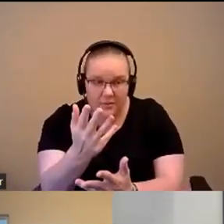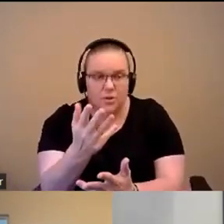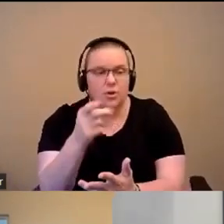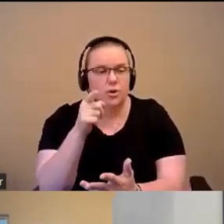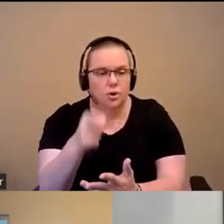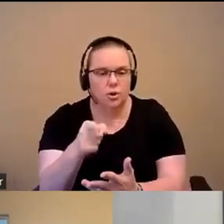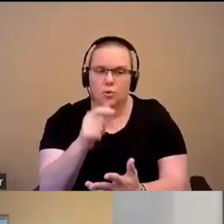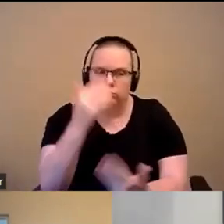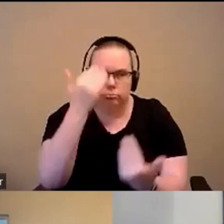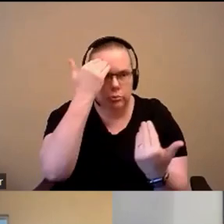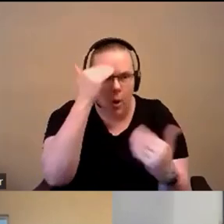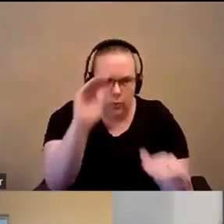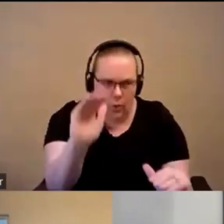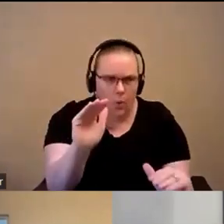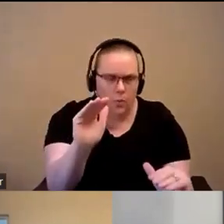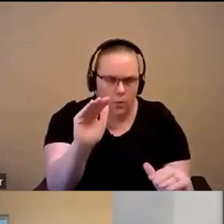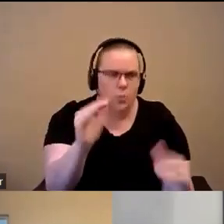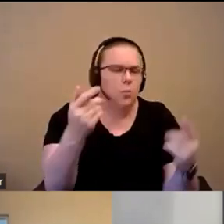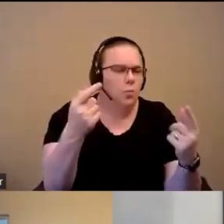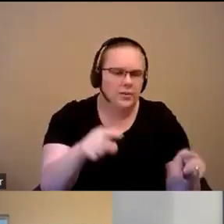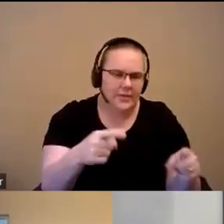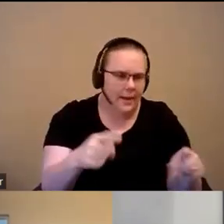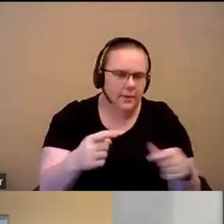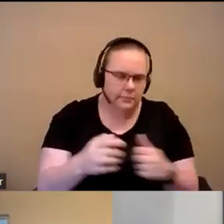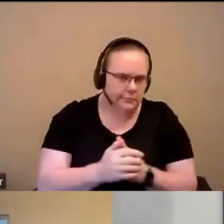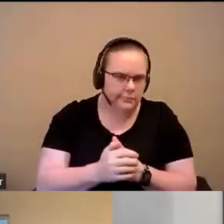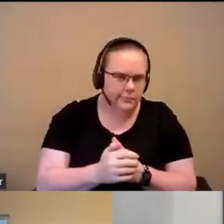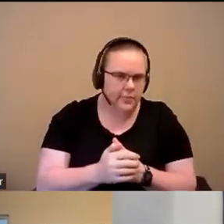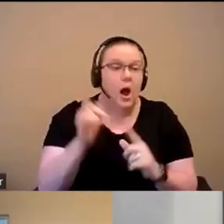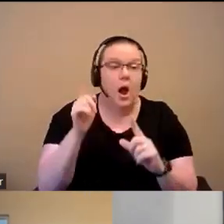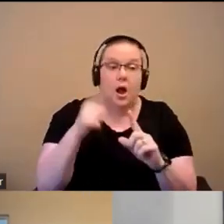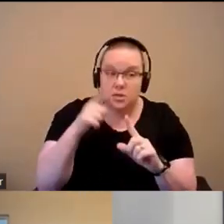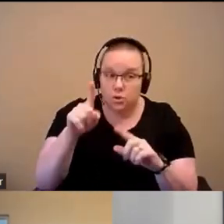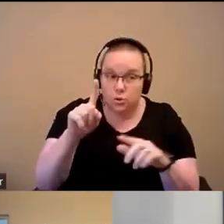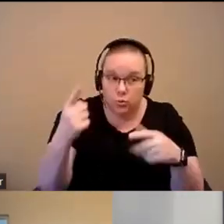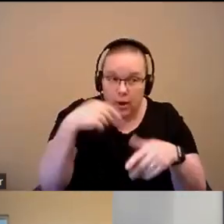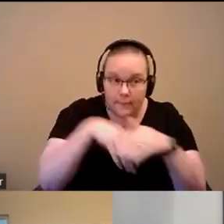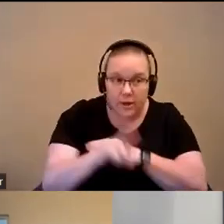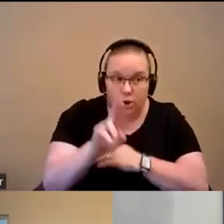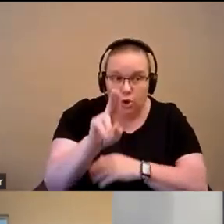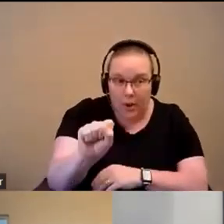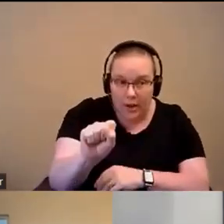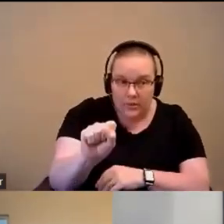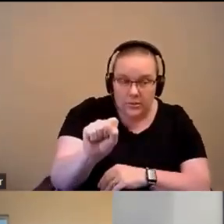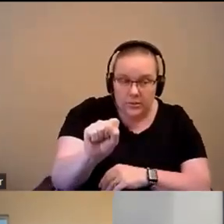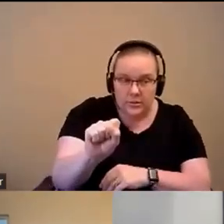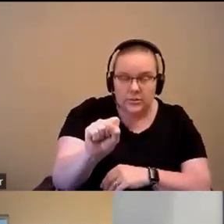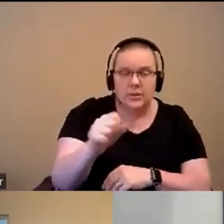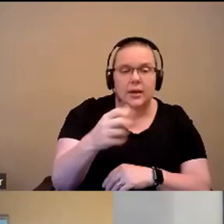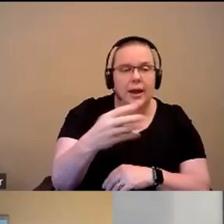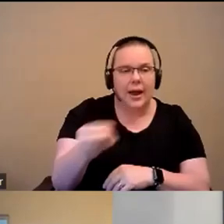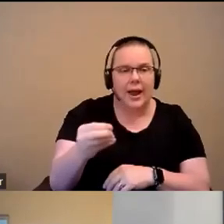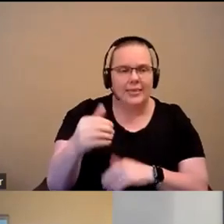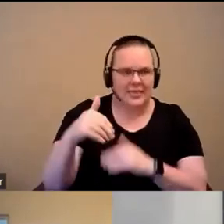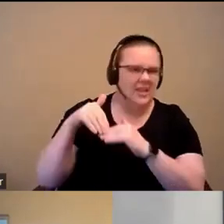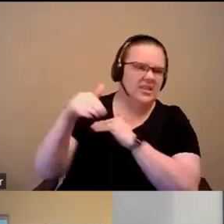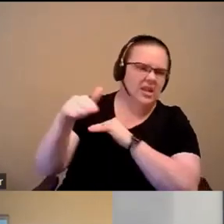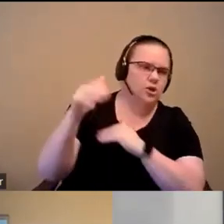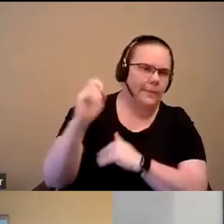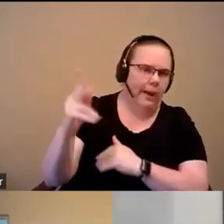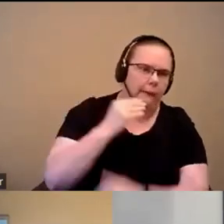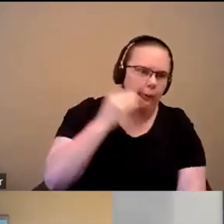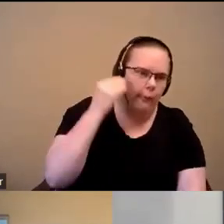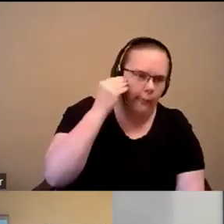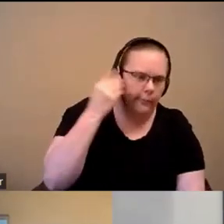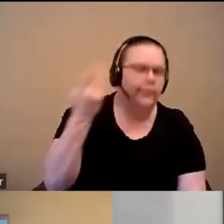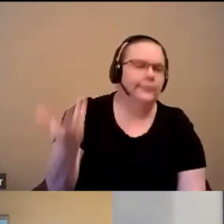you won't know. You don't know. You have no idea of knowing until you come into the U.S., you know. And they deport you. A year and a half